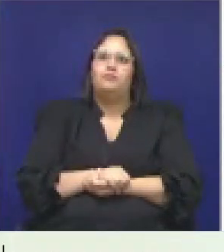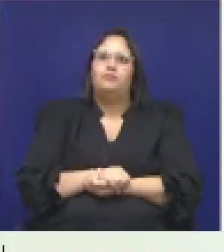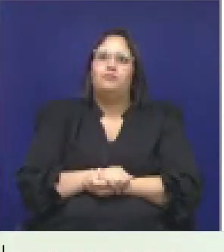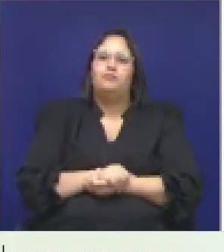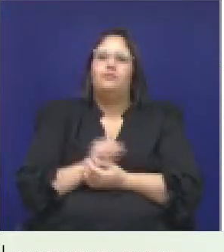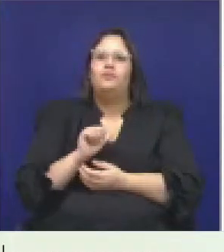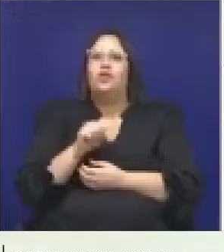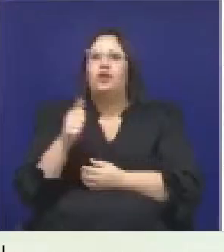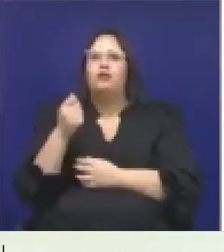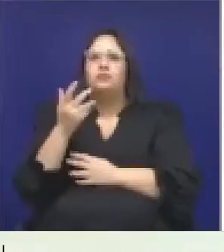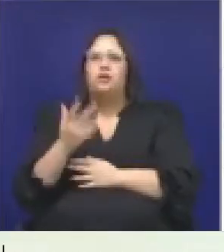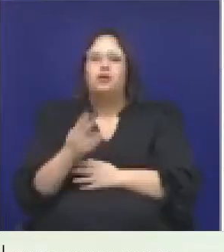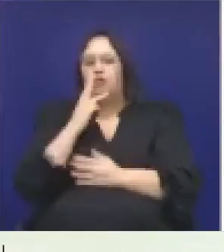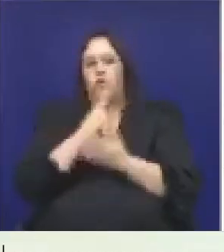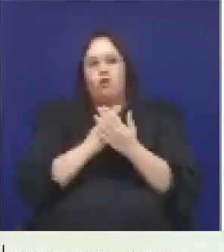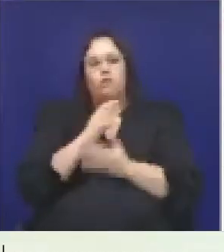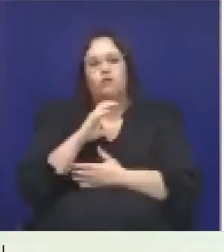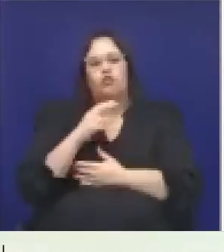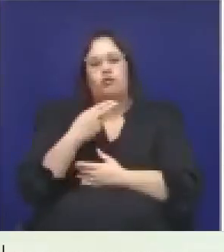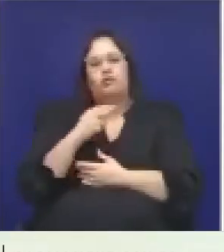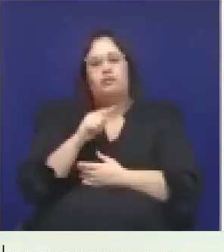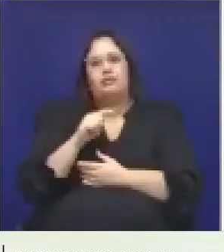Next speaker is the Honorable Christie.